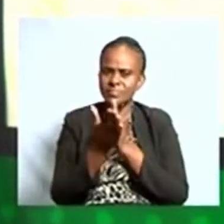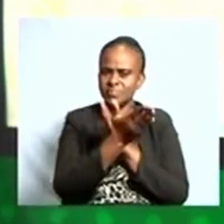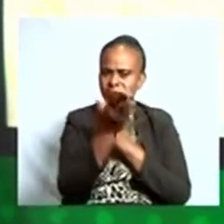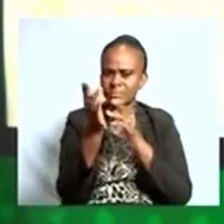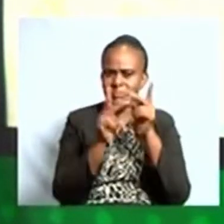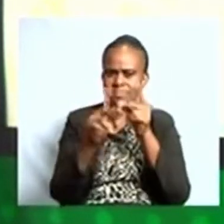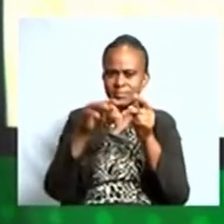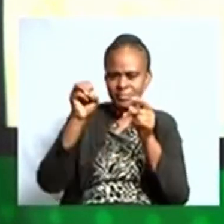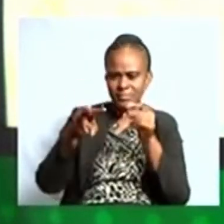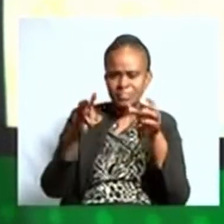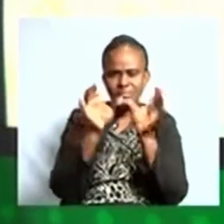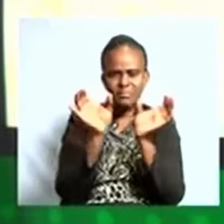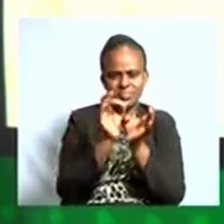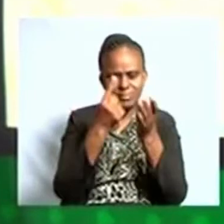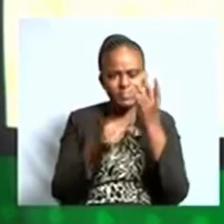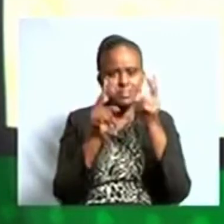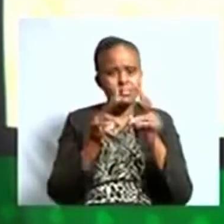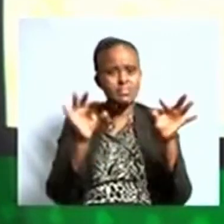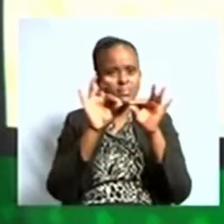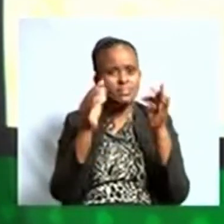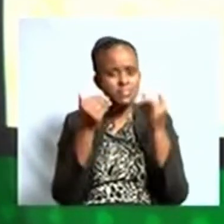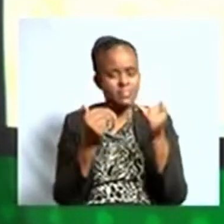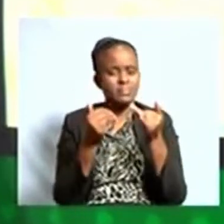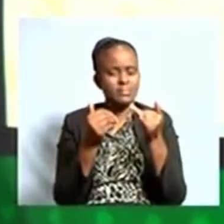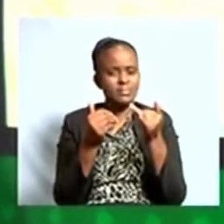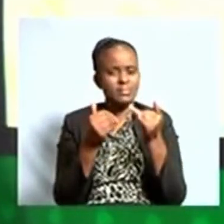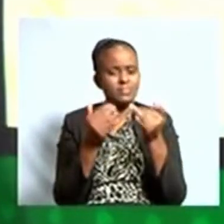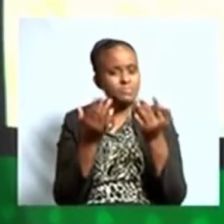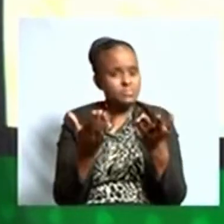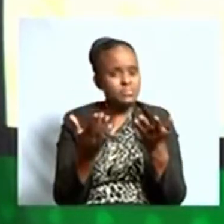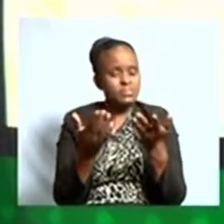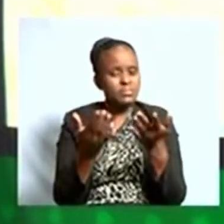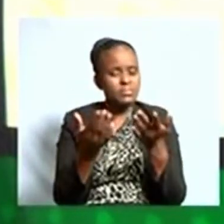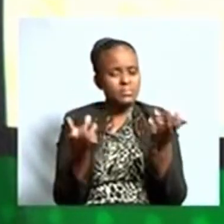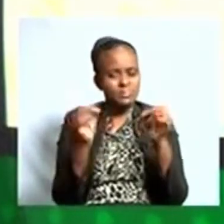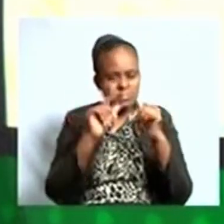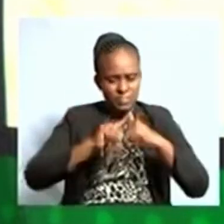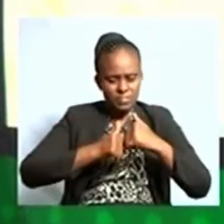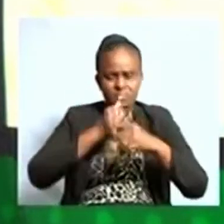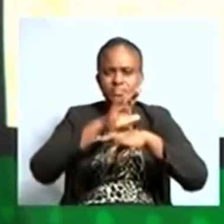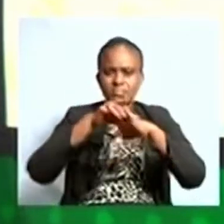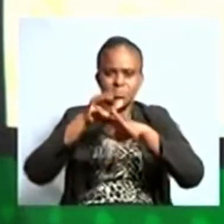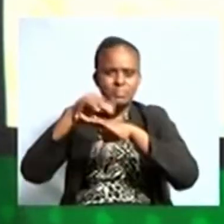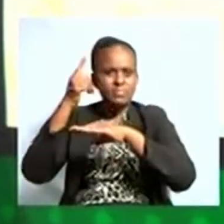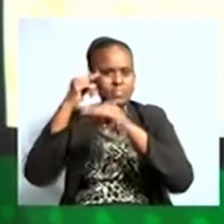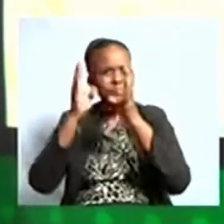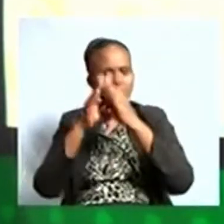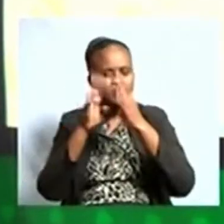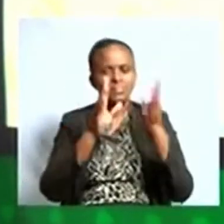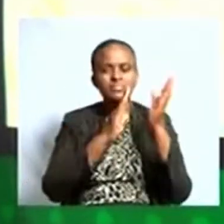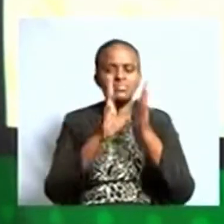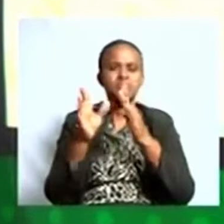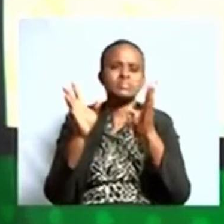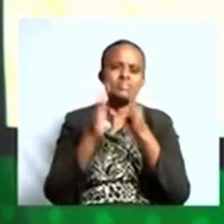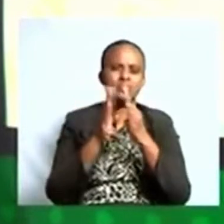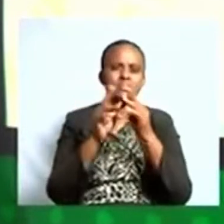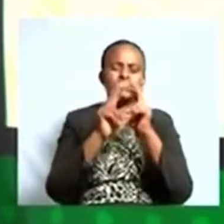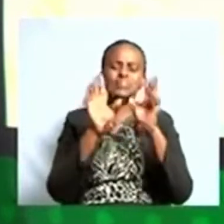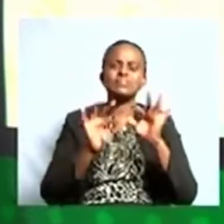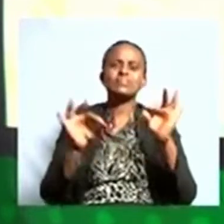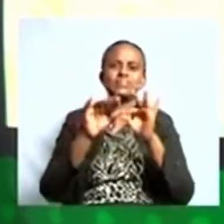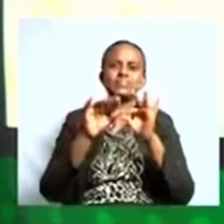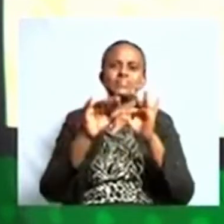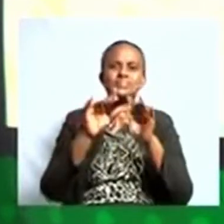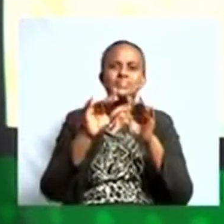Munali constituency that what is very important is when we call for meetings, particularly planning meetings, are very, very